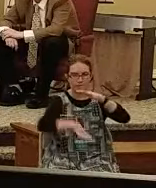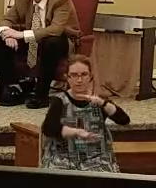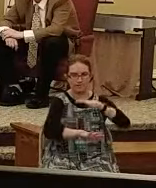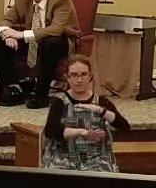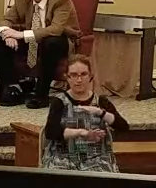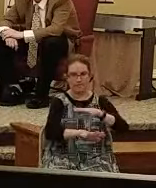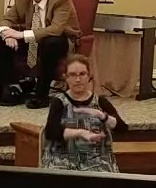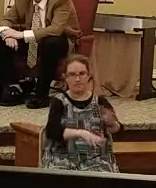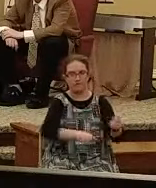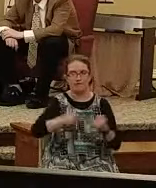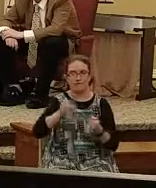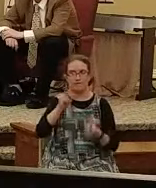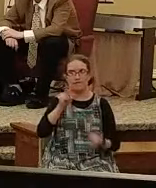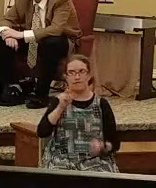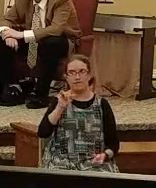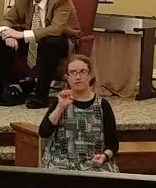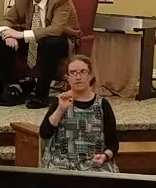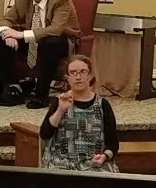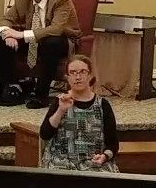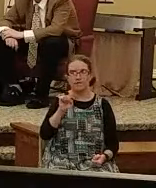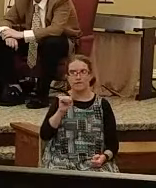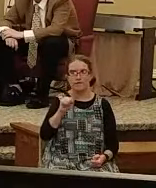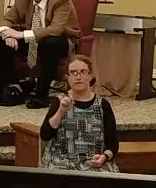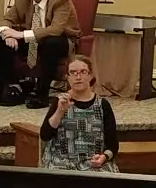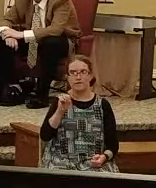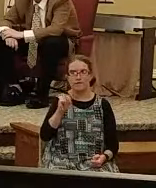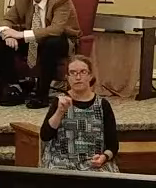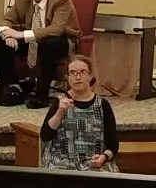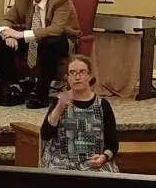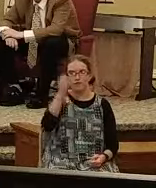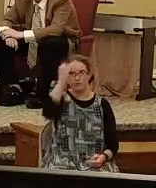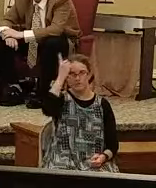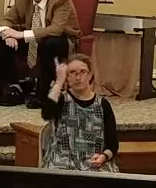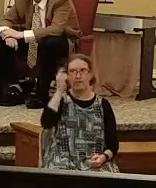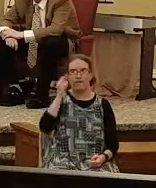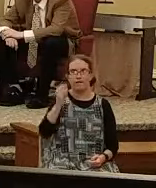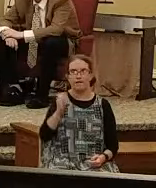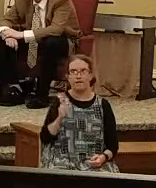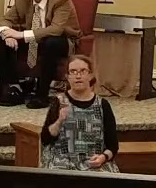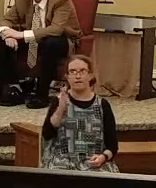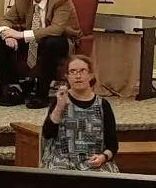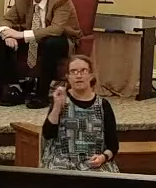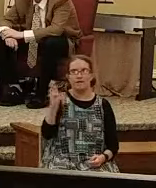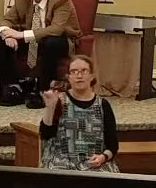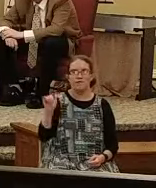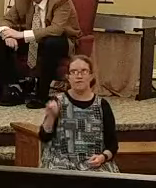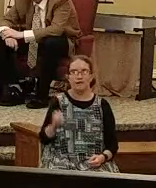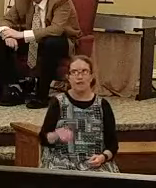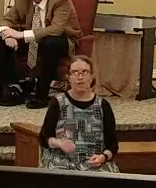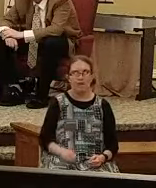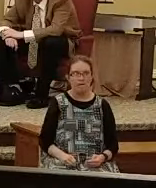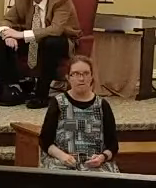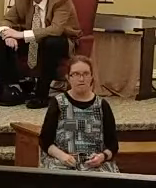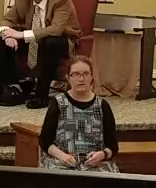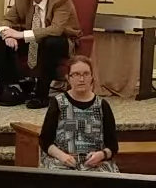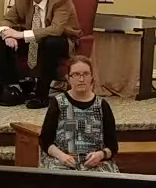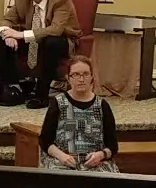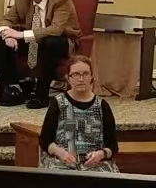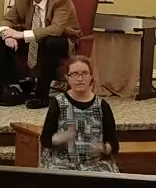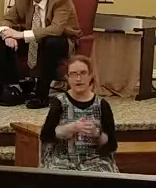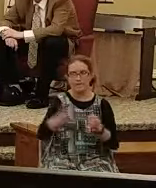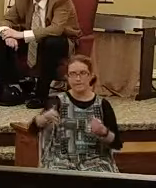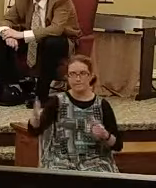flush out the Viet Cong, but the Viet Cong were smart. They had those tunnels booby trapped, so they actually had the tunnels set up there and